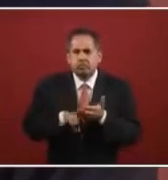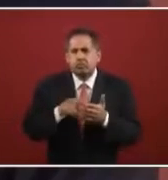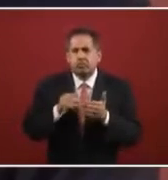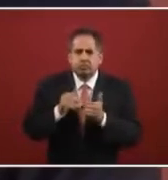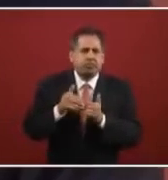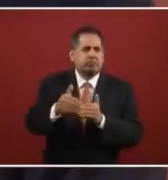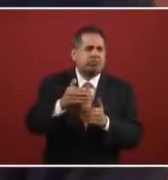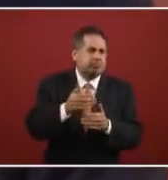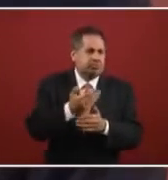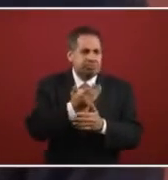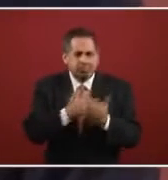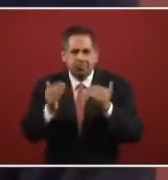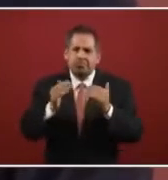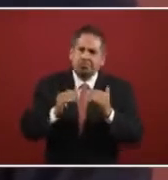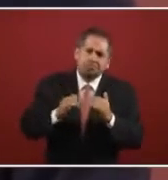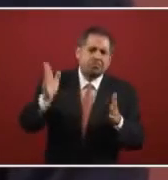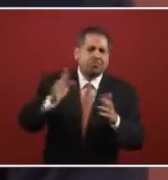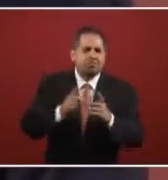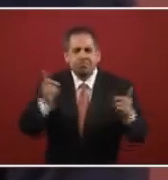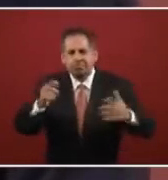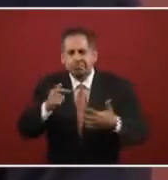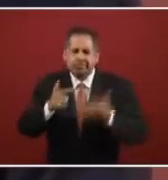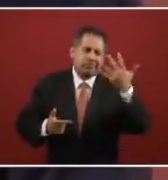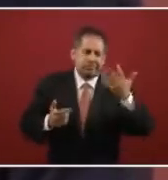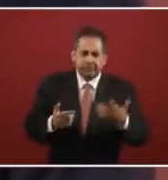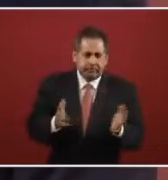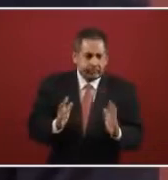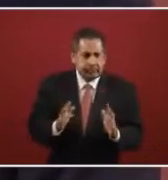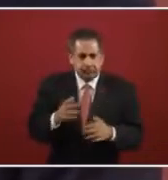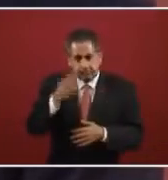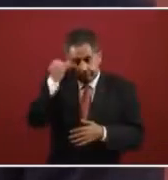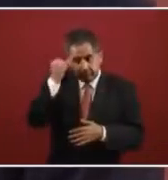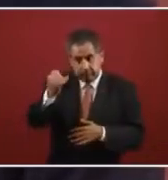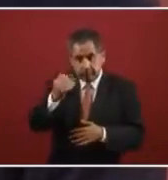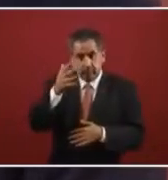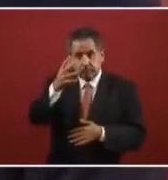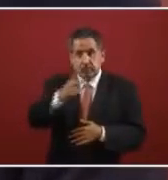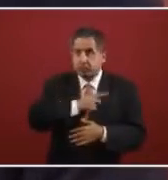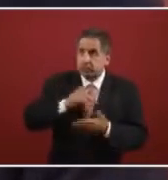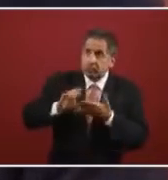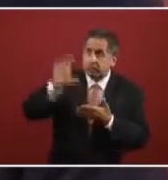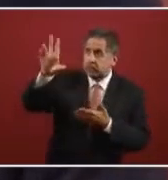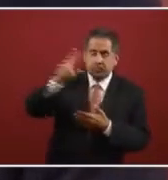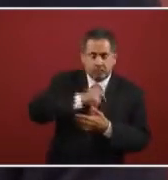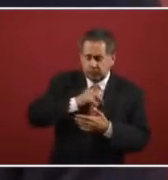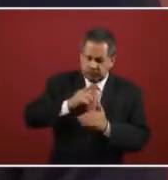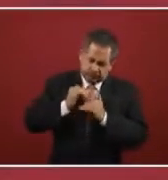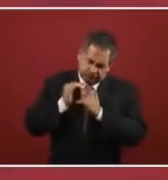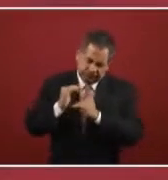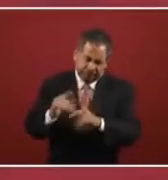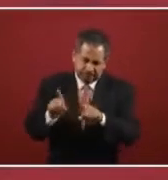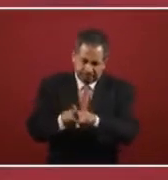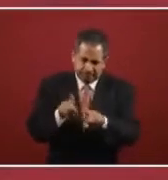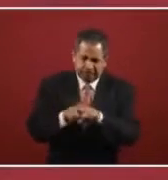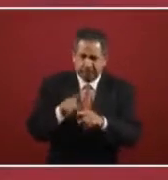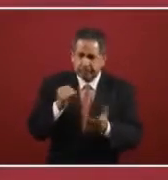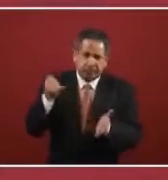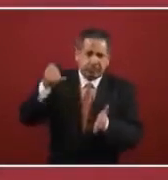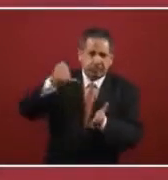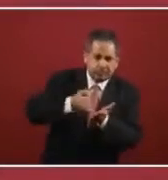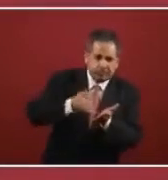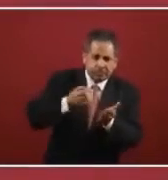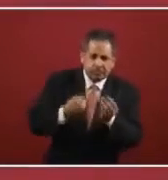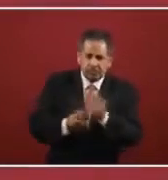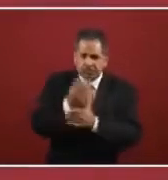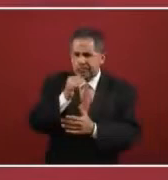desarrollo, bienestar, con la idea de que no with aumente la the, deuda, de que the no idea haya that not impuestos